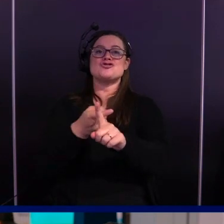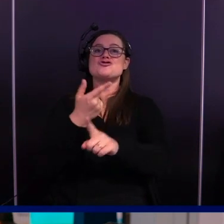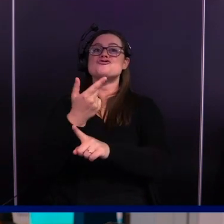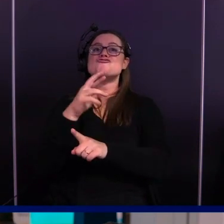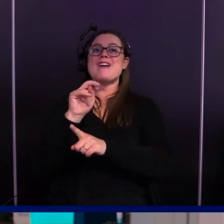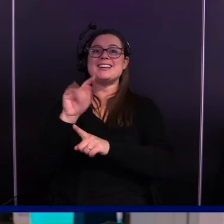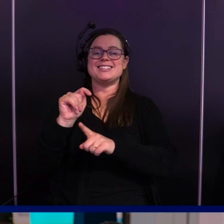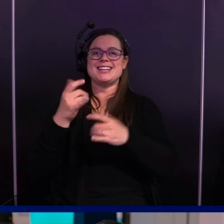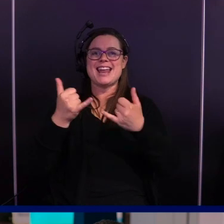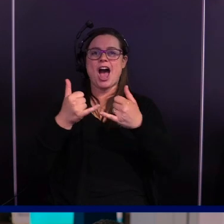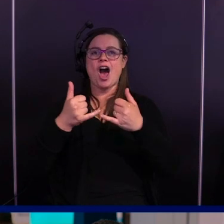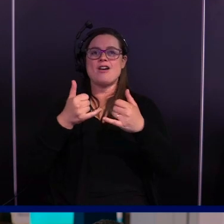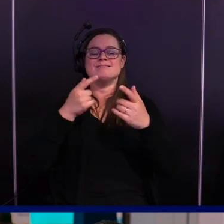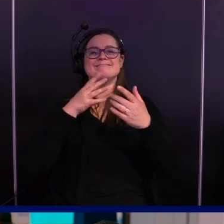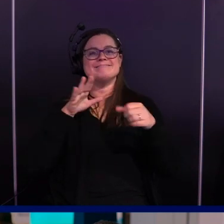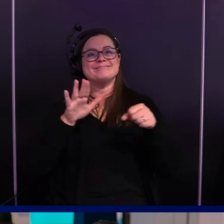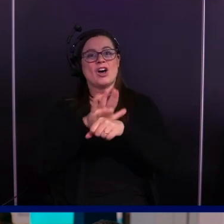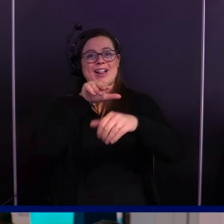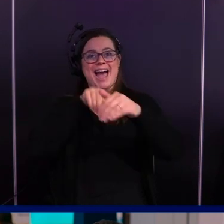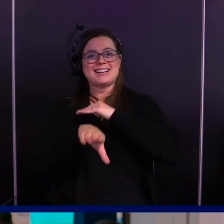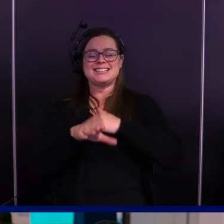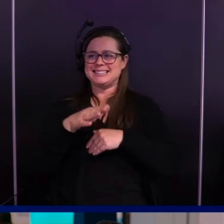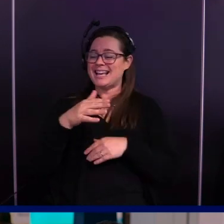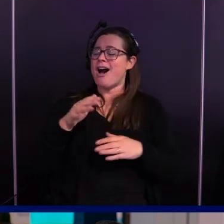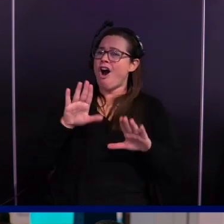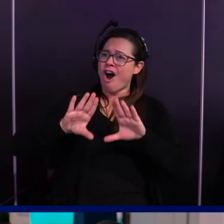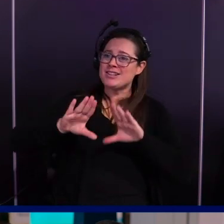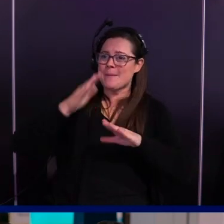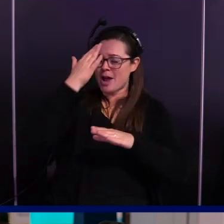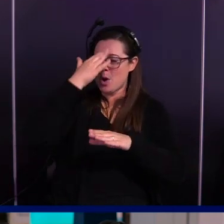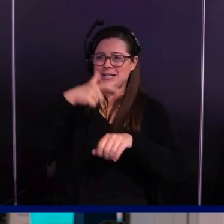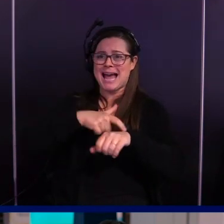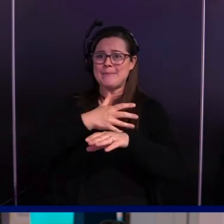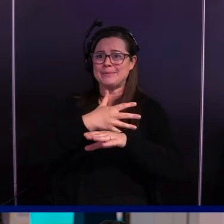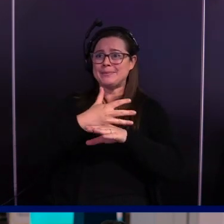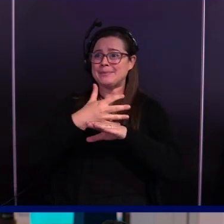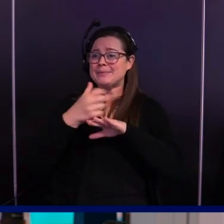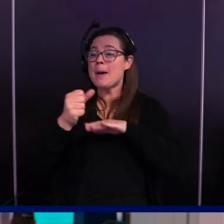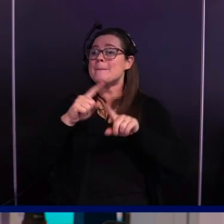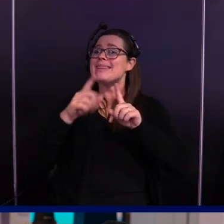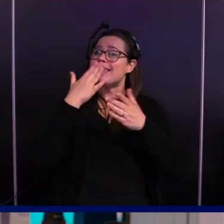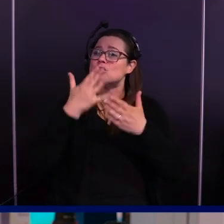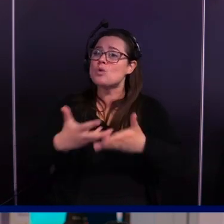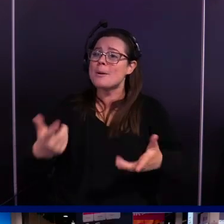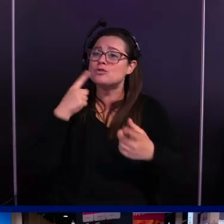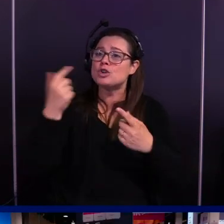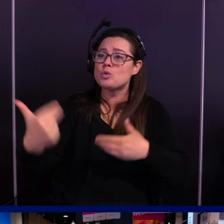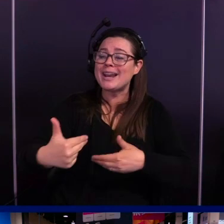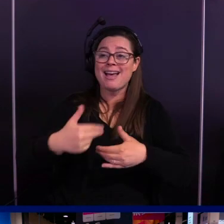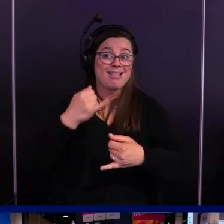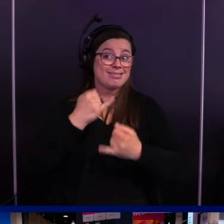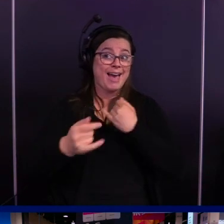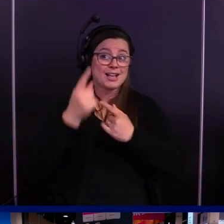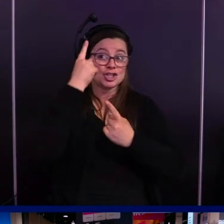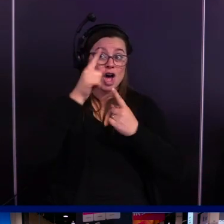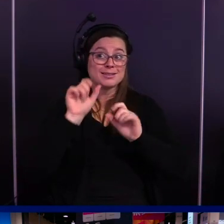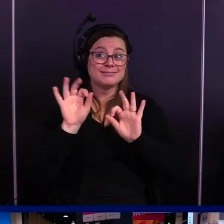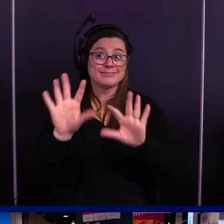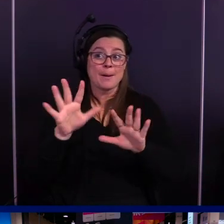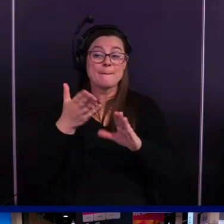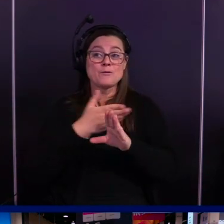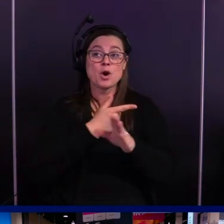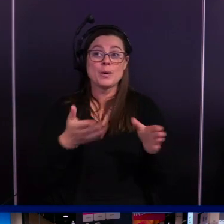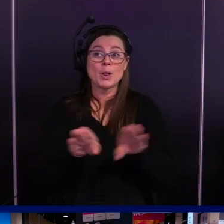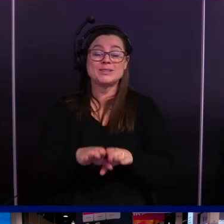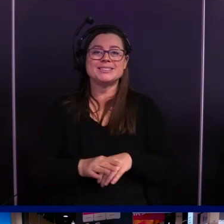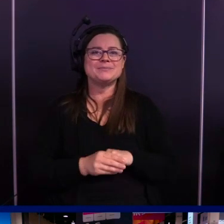access. That's awesome. It's I know a- we're coming right up on time. Yeah. Thank you so much for joining us today. Any last thoughts before we close?